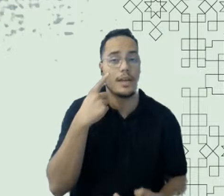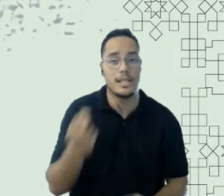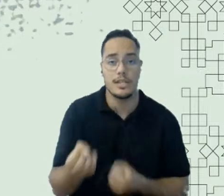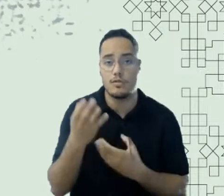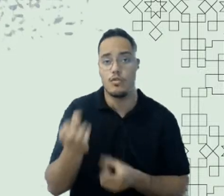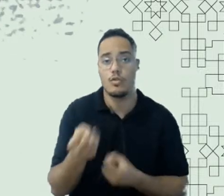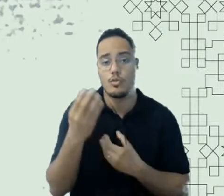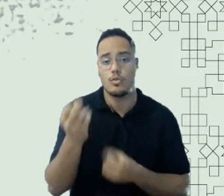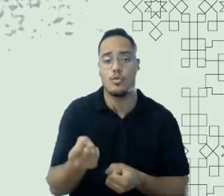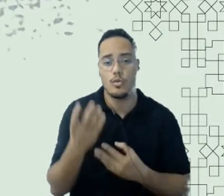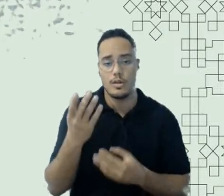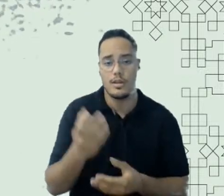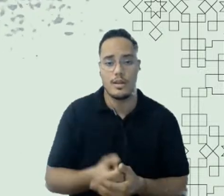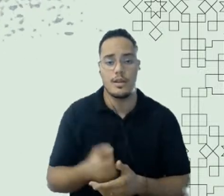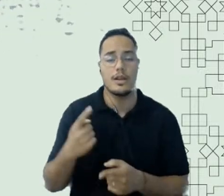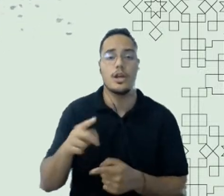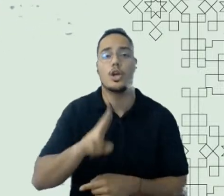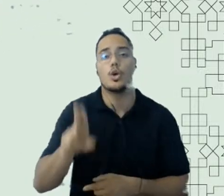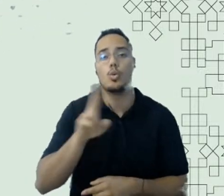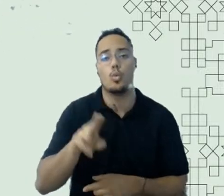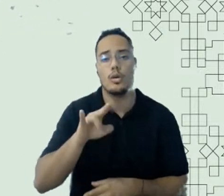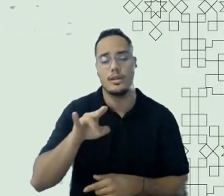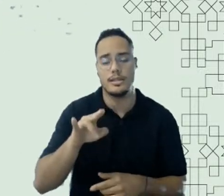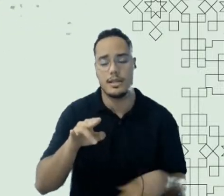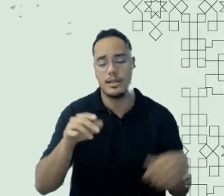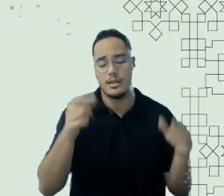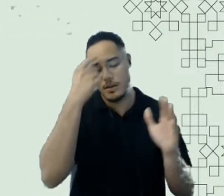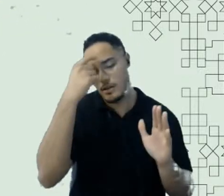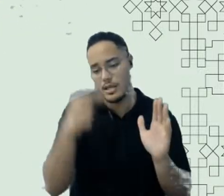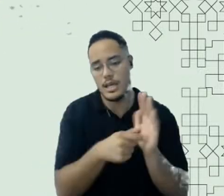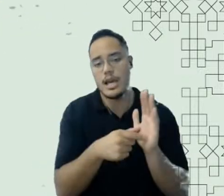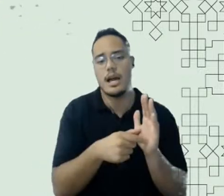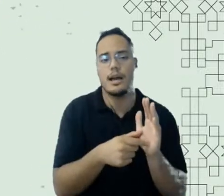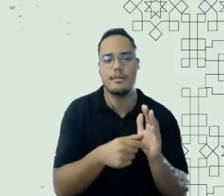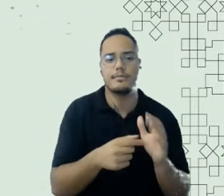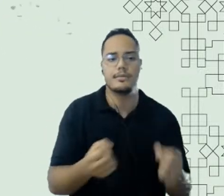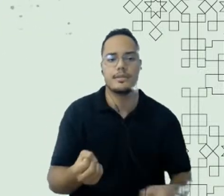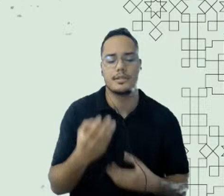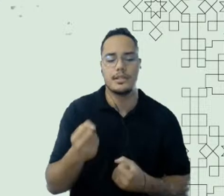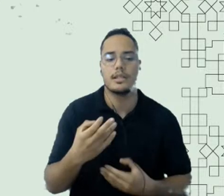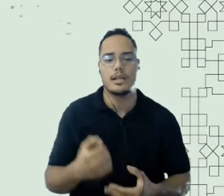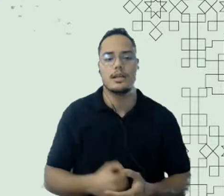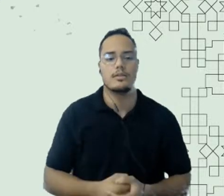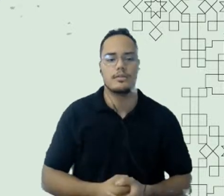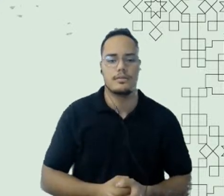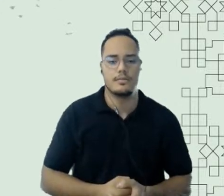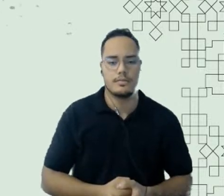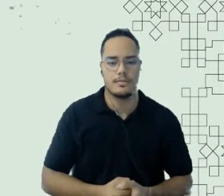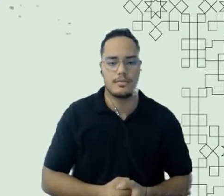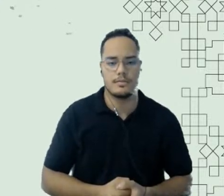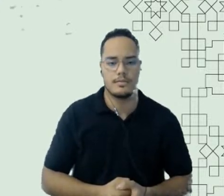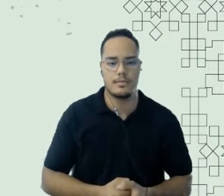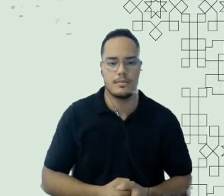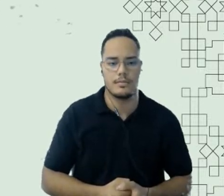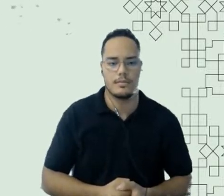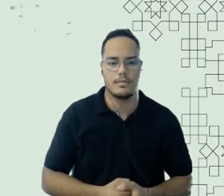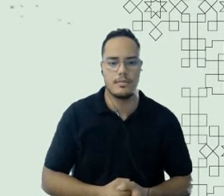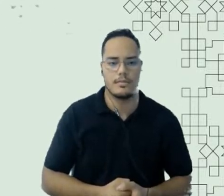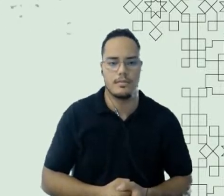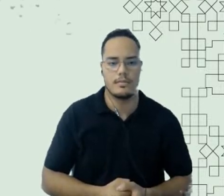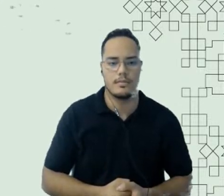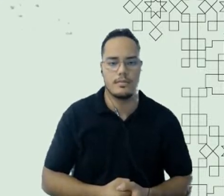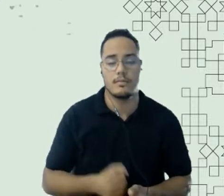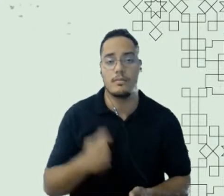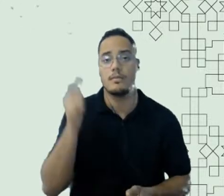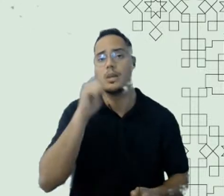to be able to exercise their opt-out, but there are still a lot of questions. And most copyright owners in